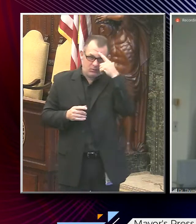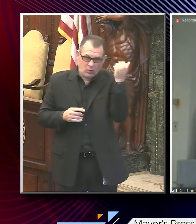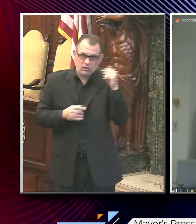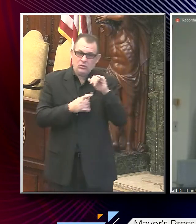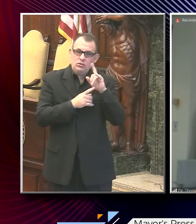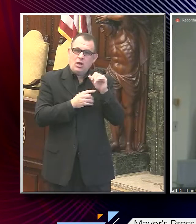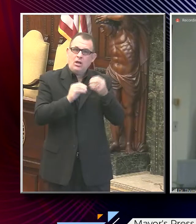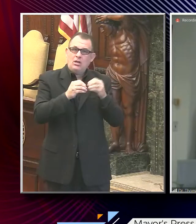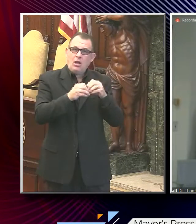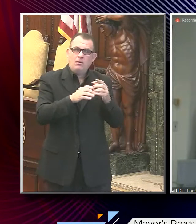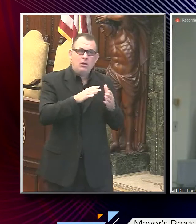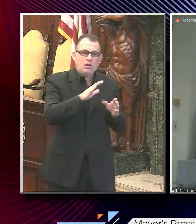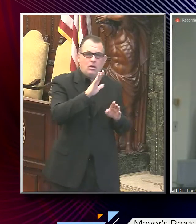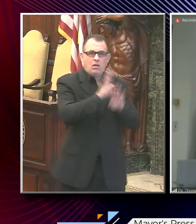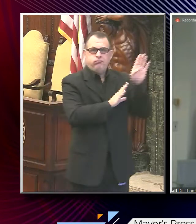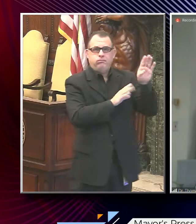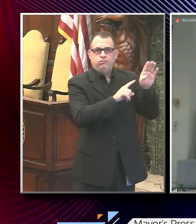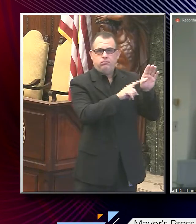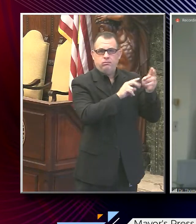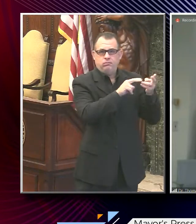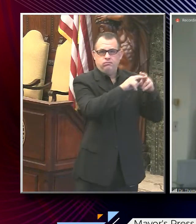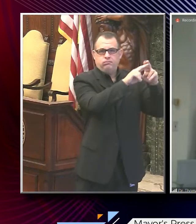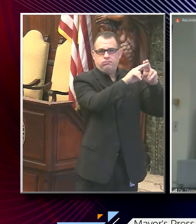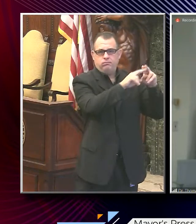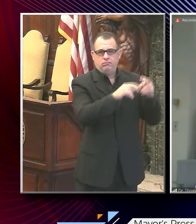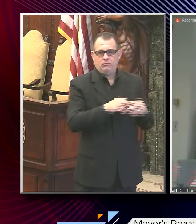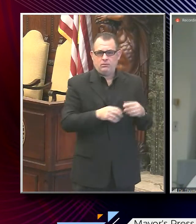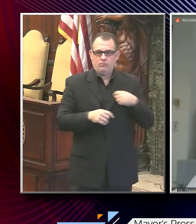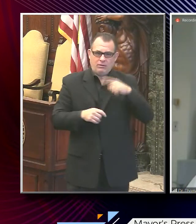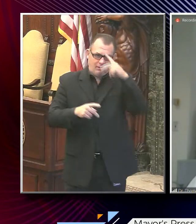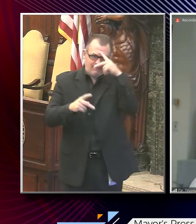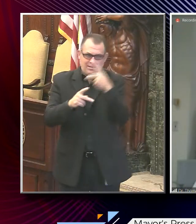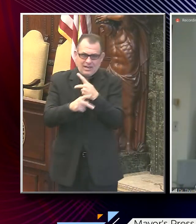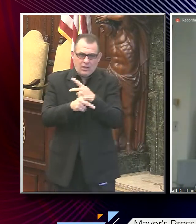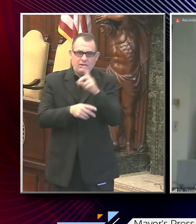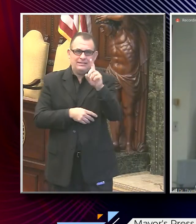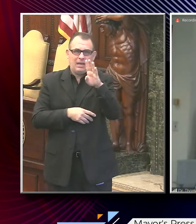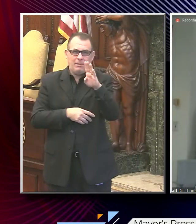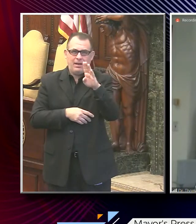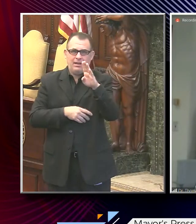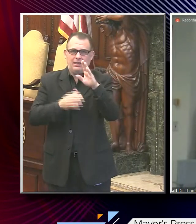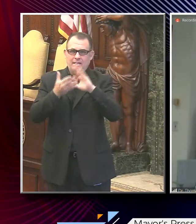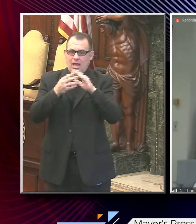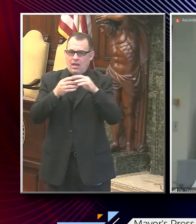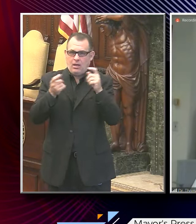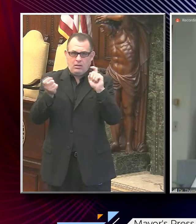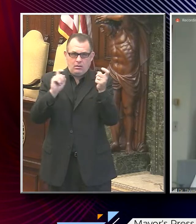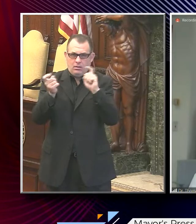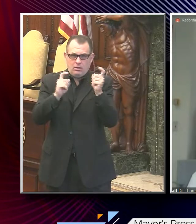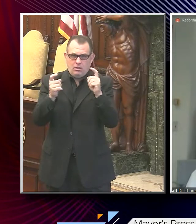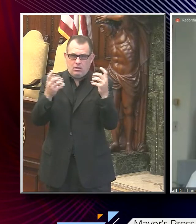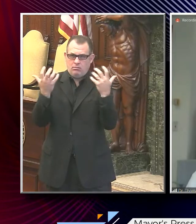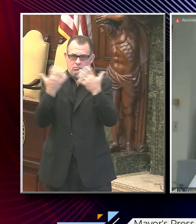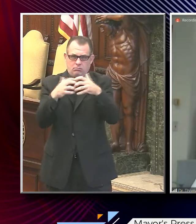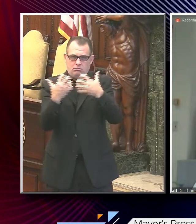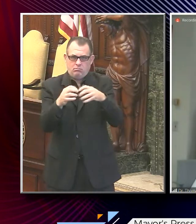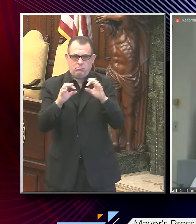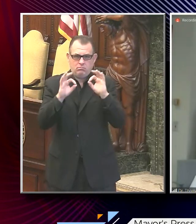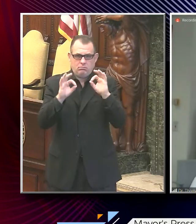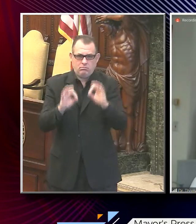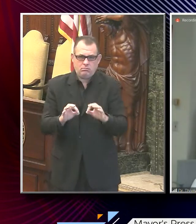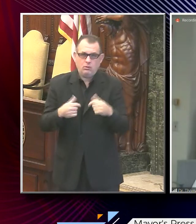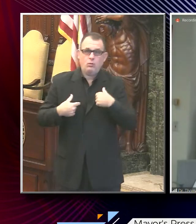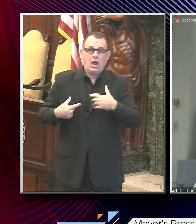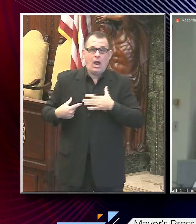have an increase in cases. There's often a delay between when people have a diagnosis and when they ultimately die from this infection. We don't like the idea that the number of deaths has increased